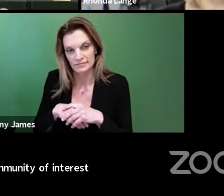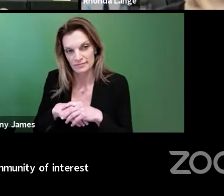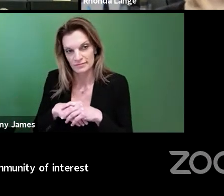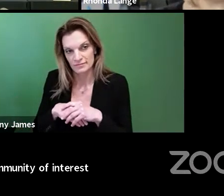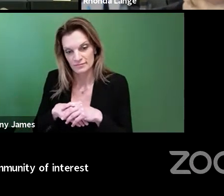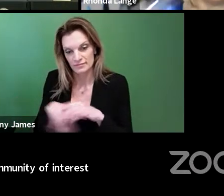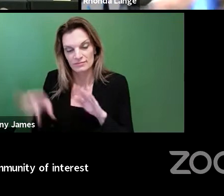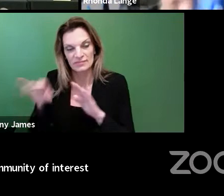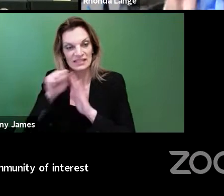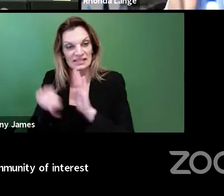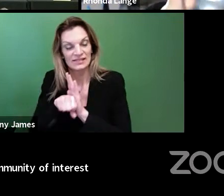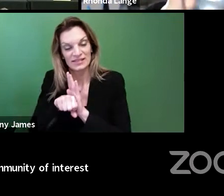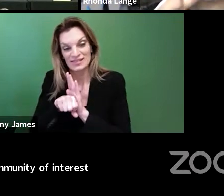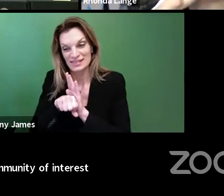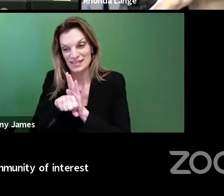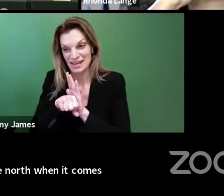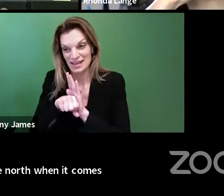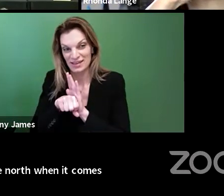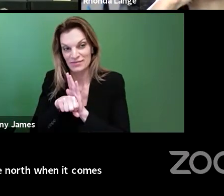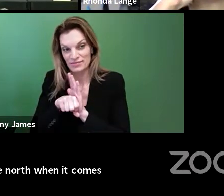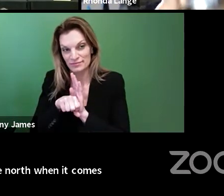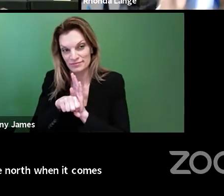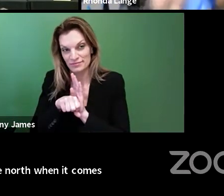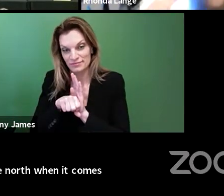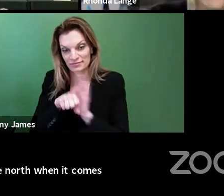to the state senate.